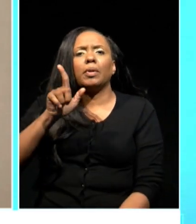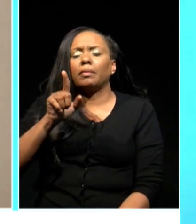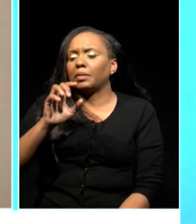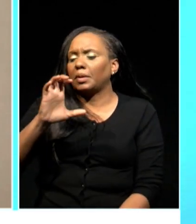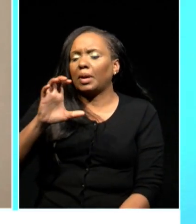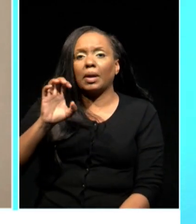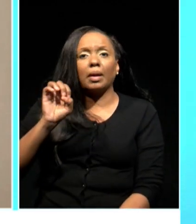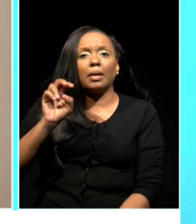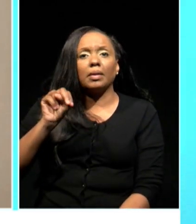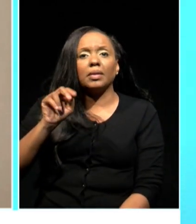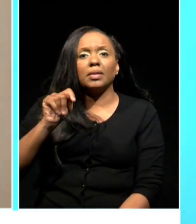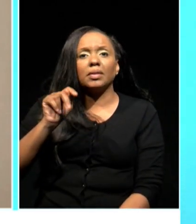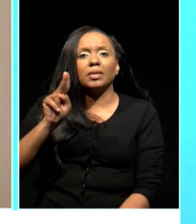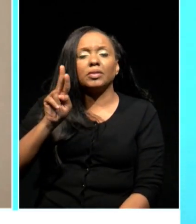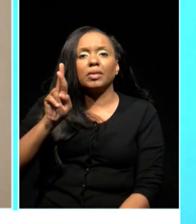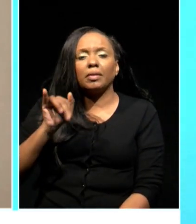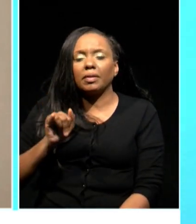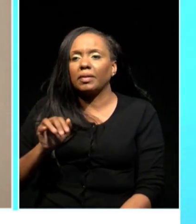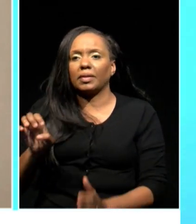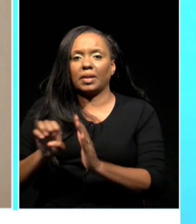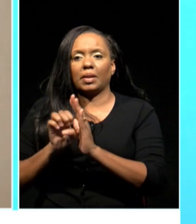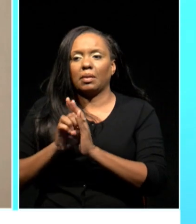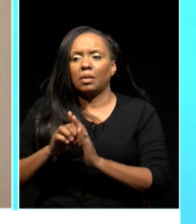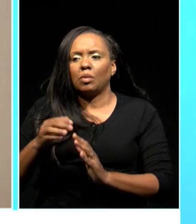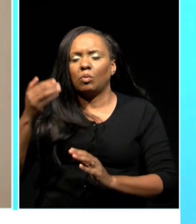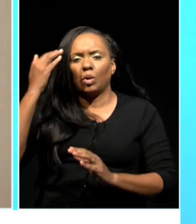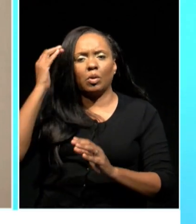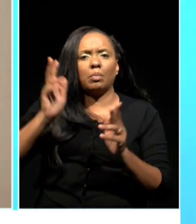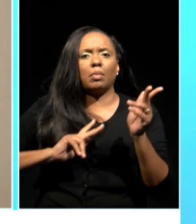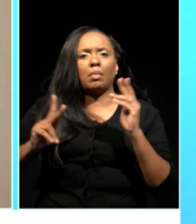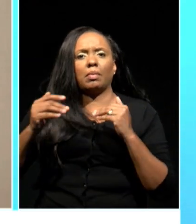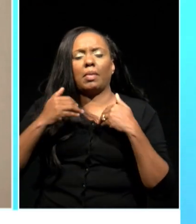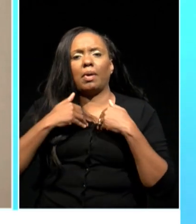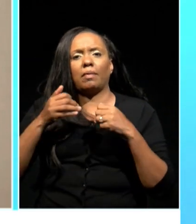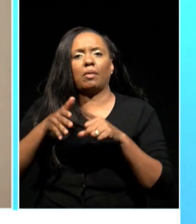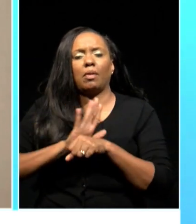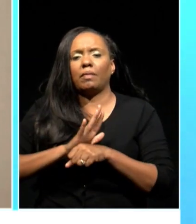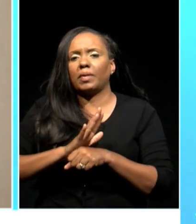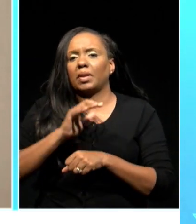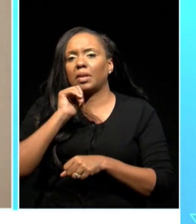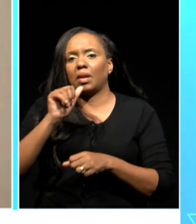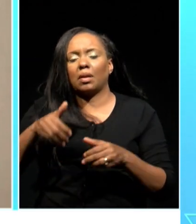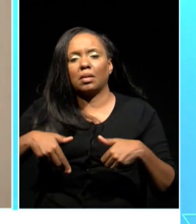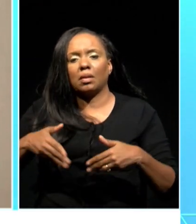to its administration. For instance, we know that the COVID persons were unable to vote, and